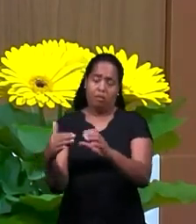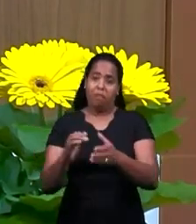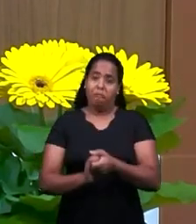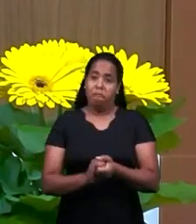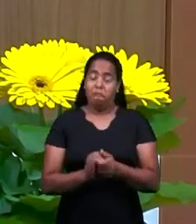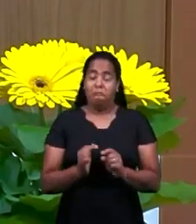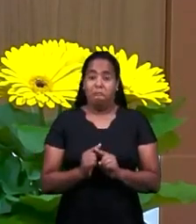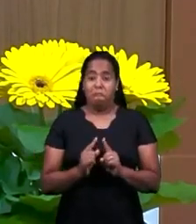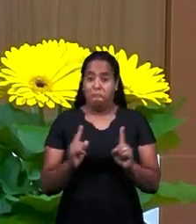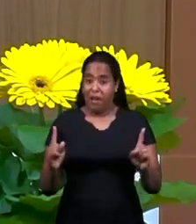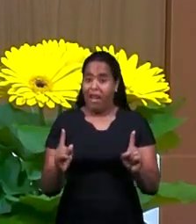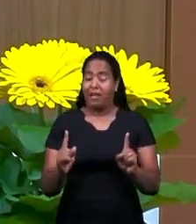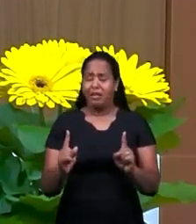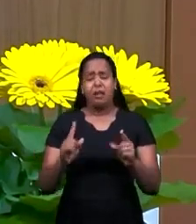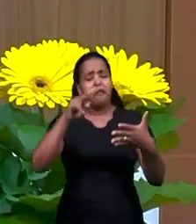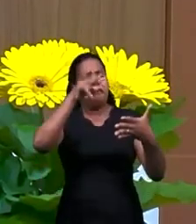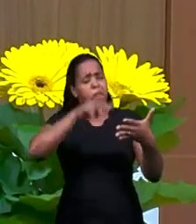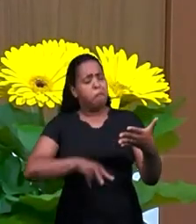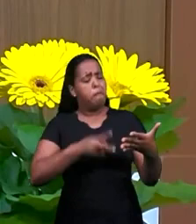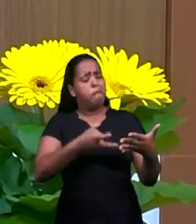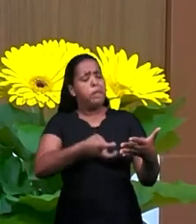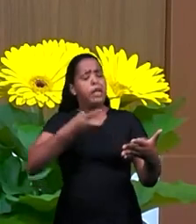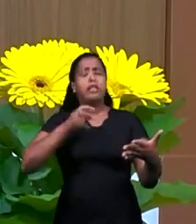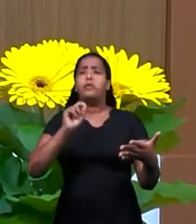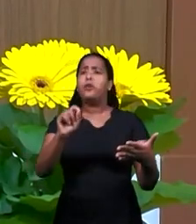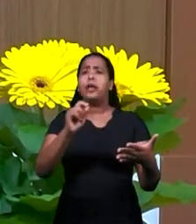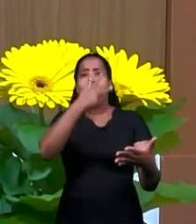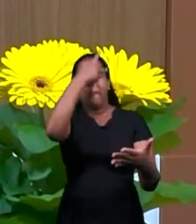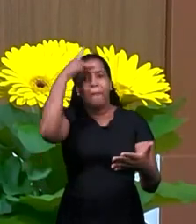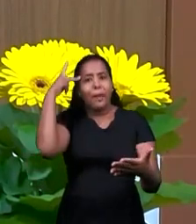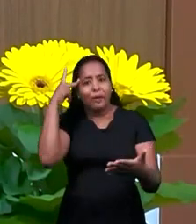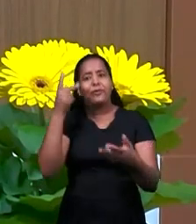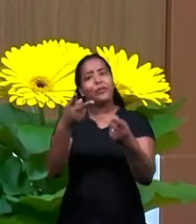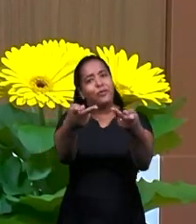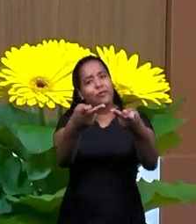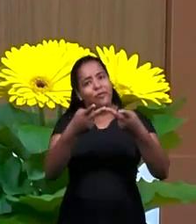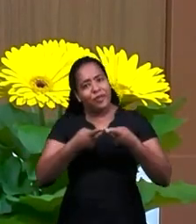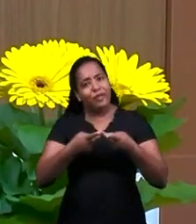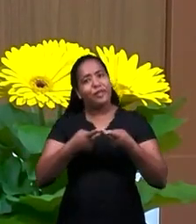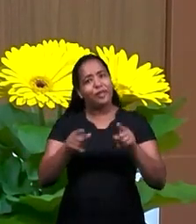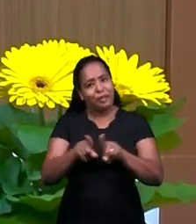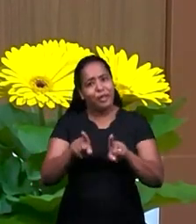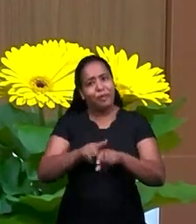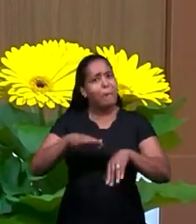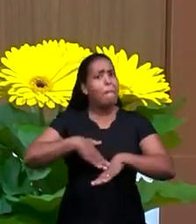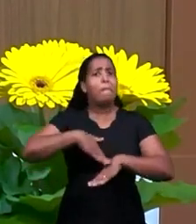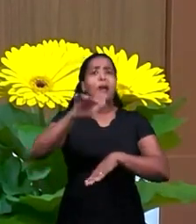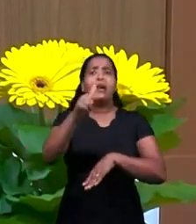participating. But we also have participation from visitors, 70, more than 70 visitors